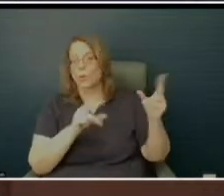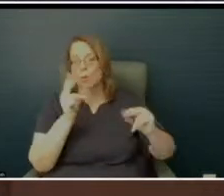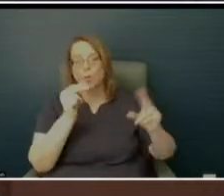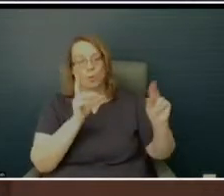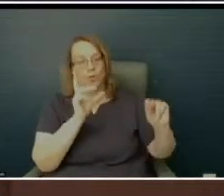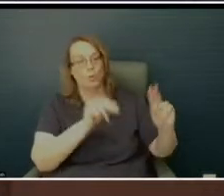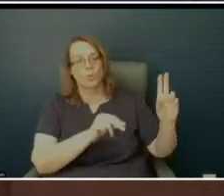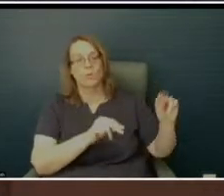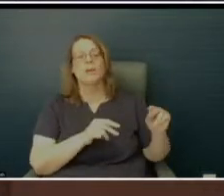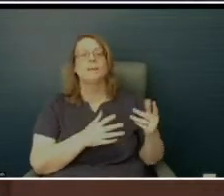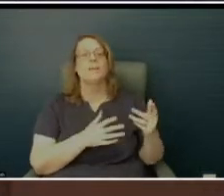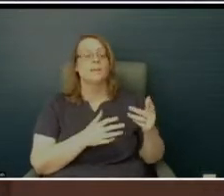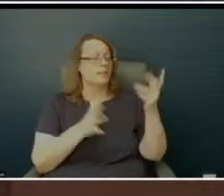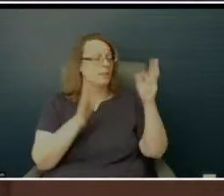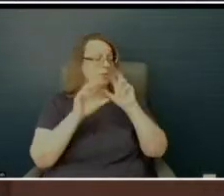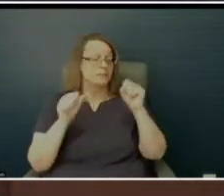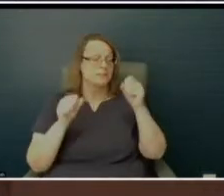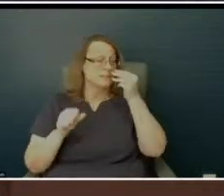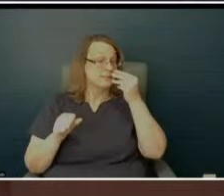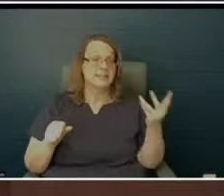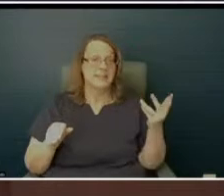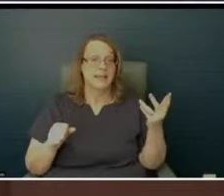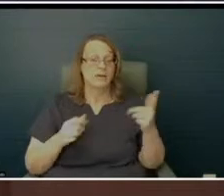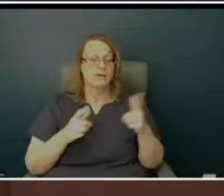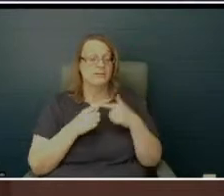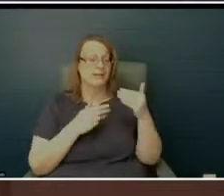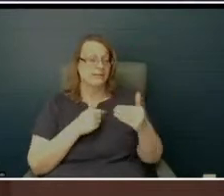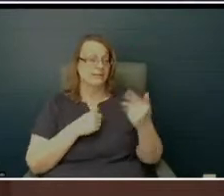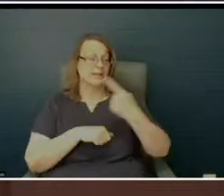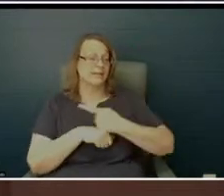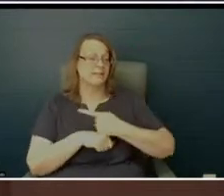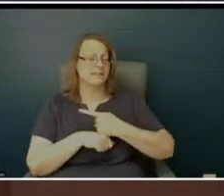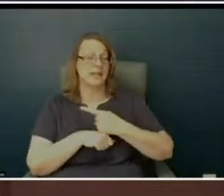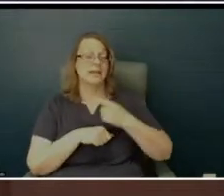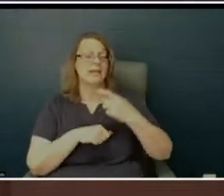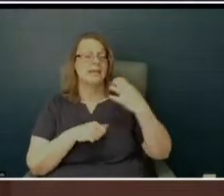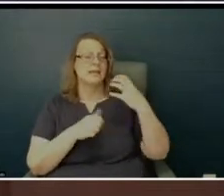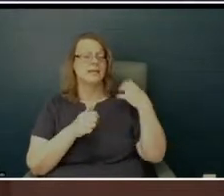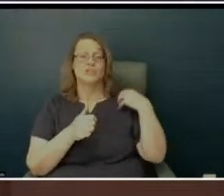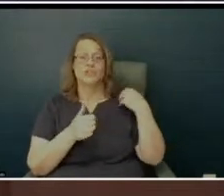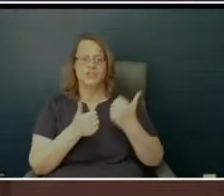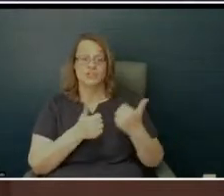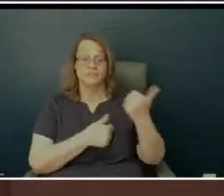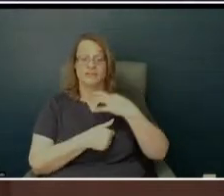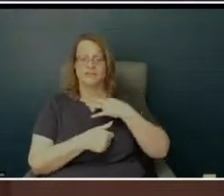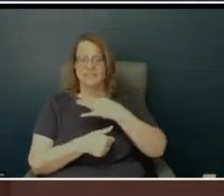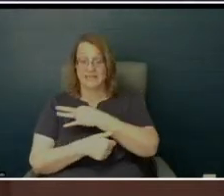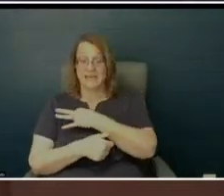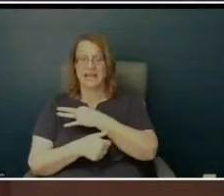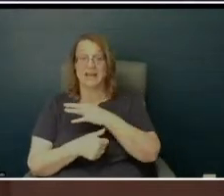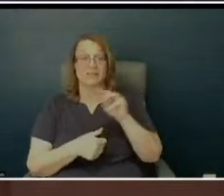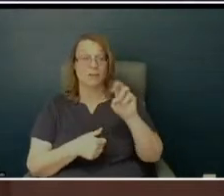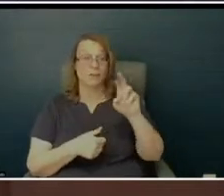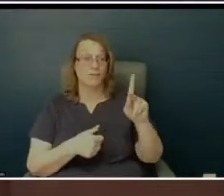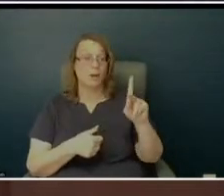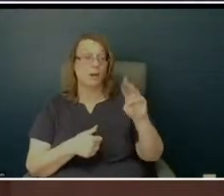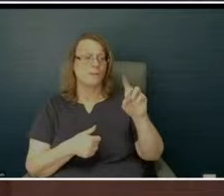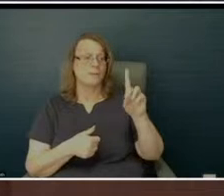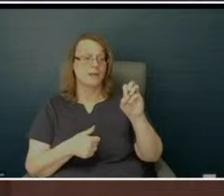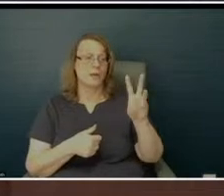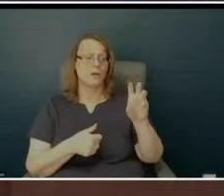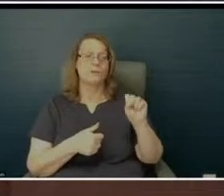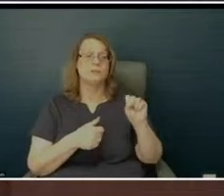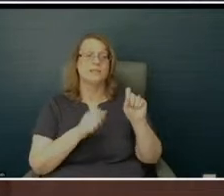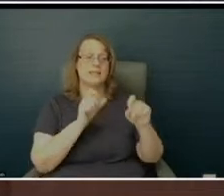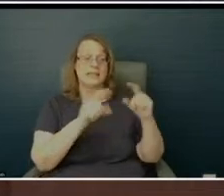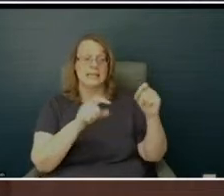care. The next day, Chief of Staff Mark Meadows sent a flurry of emails to you, Mr. Rosen, asking that the department look into a new